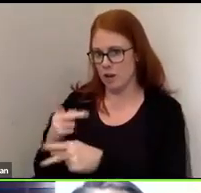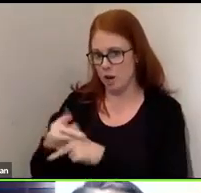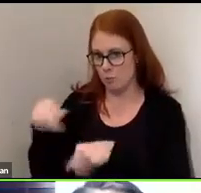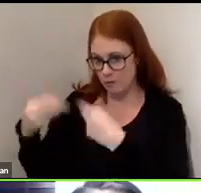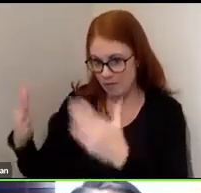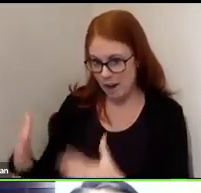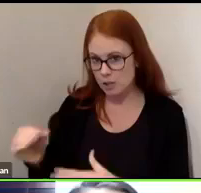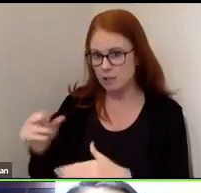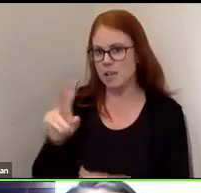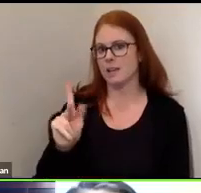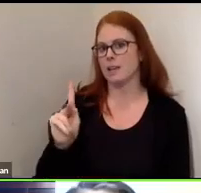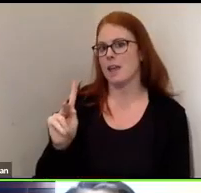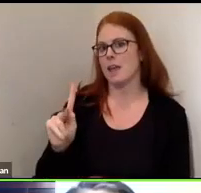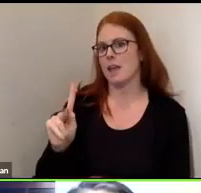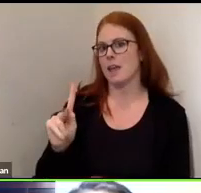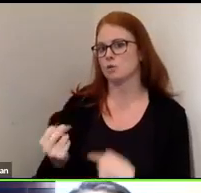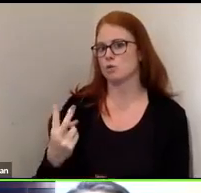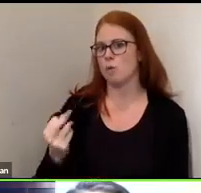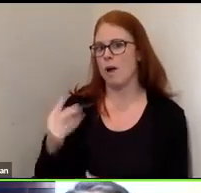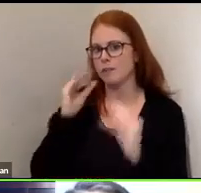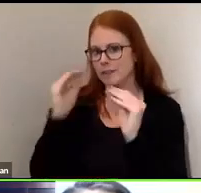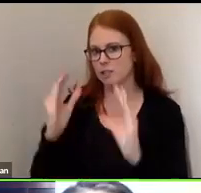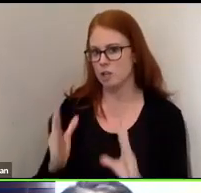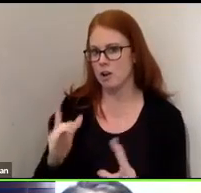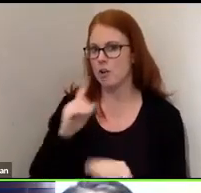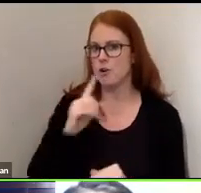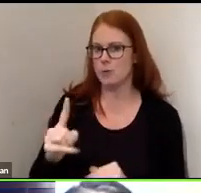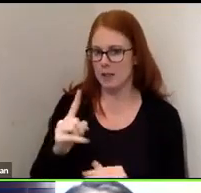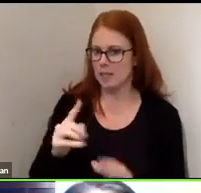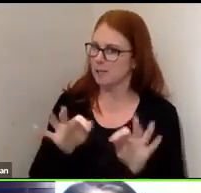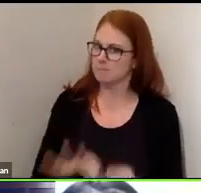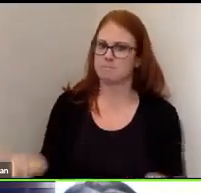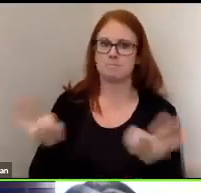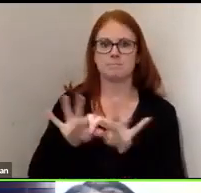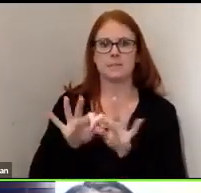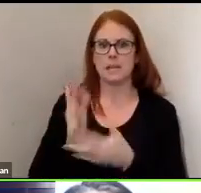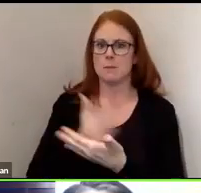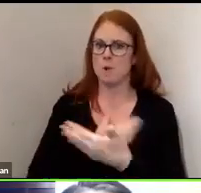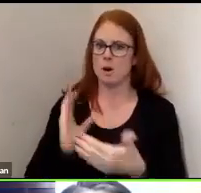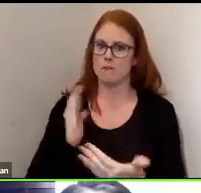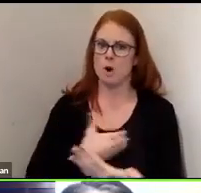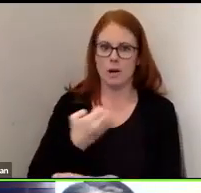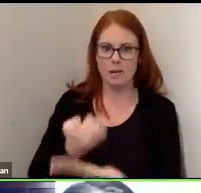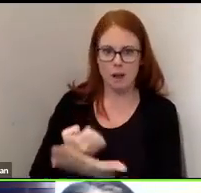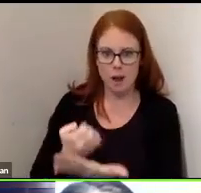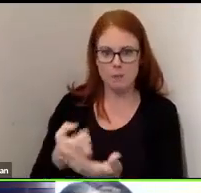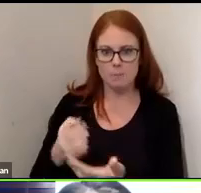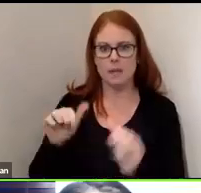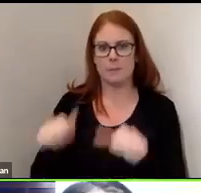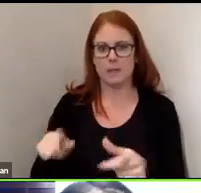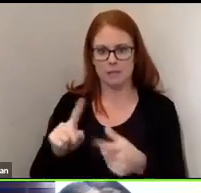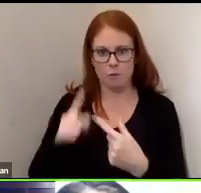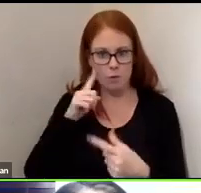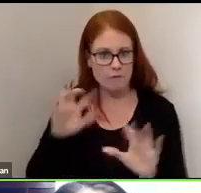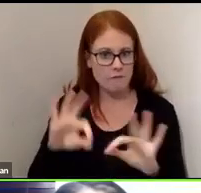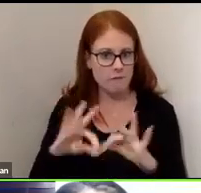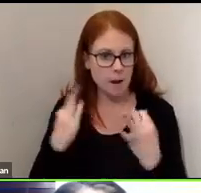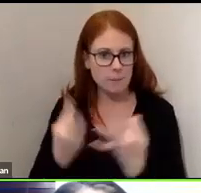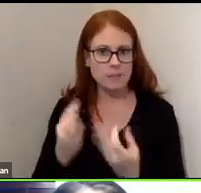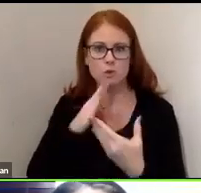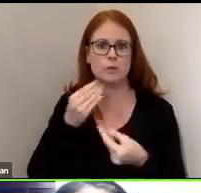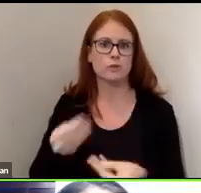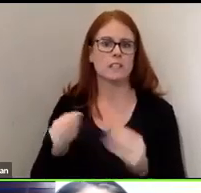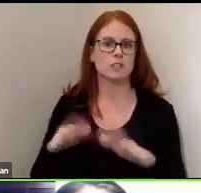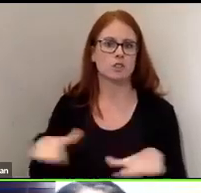through 12 educators, who are really a key component to the economy, to our ability for our families to feed their children